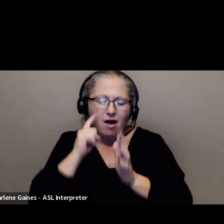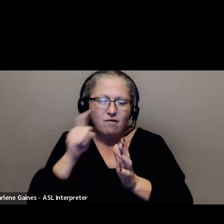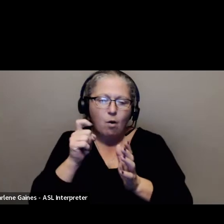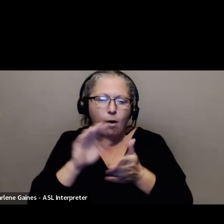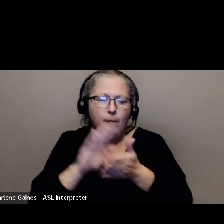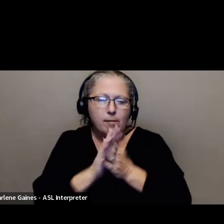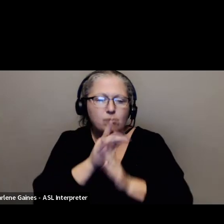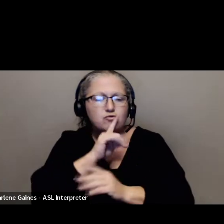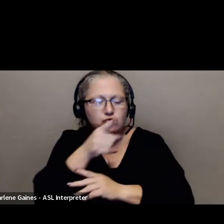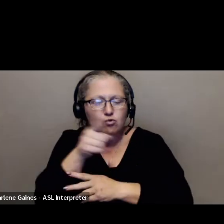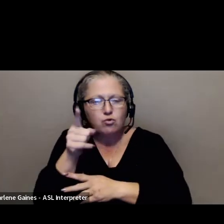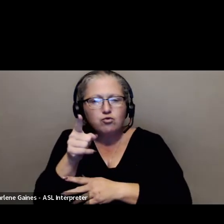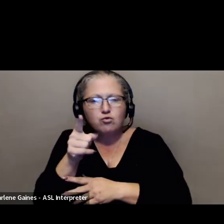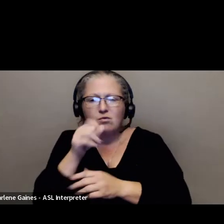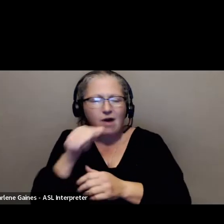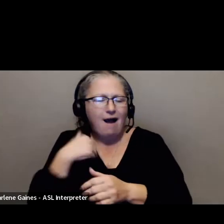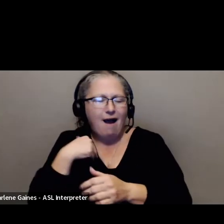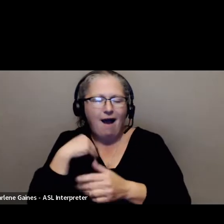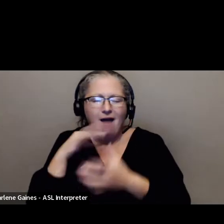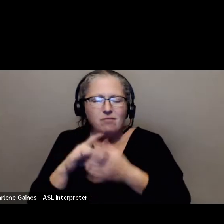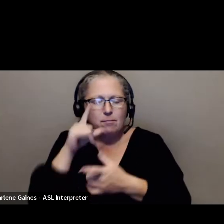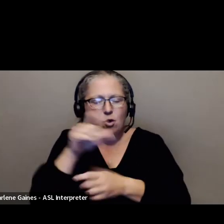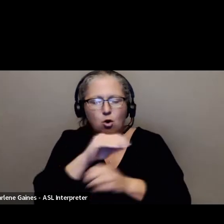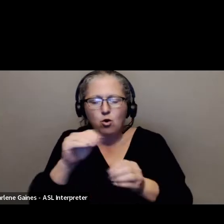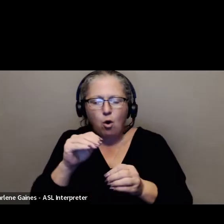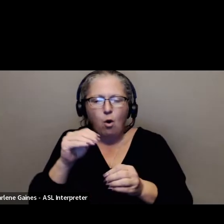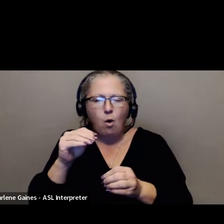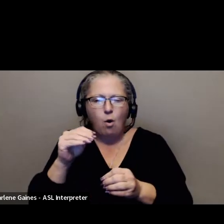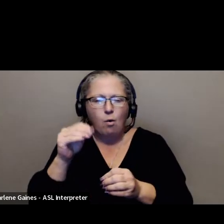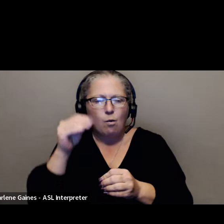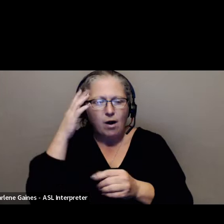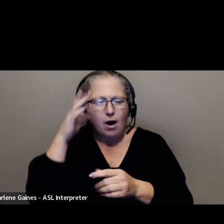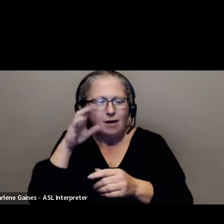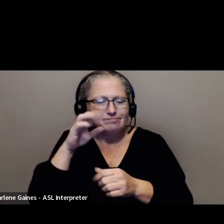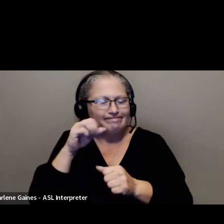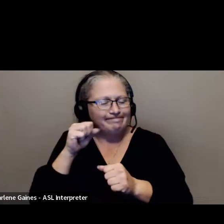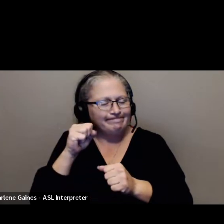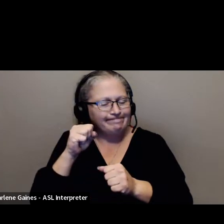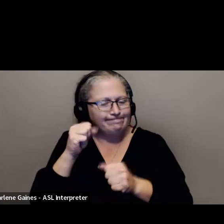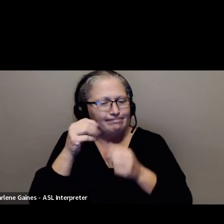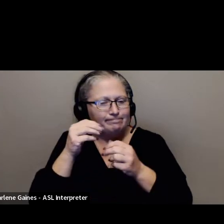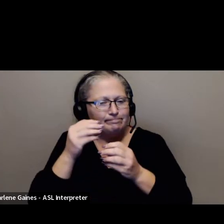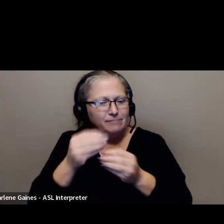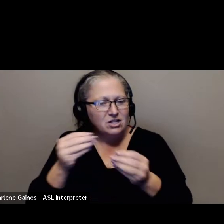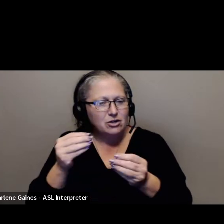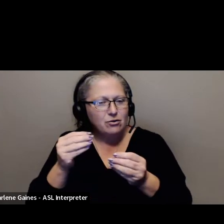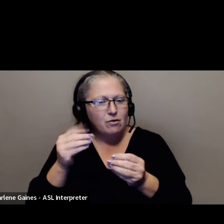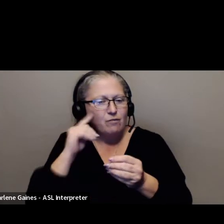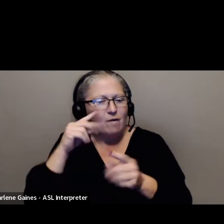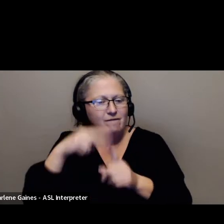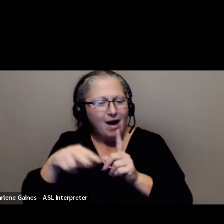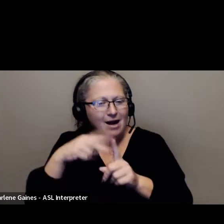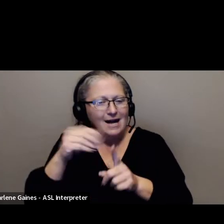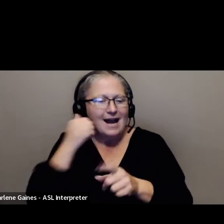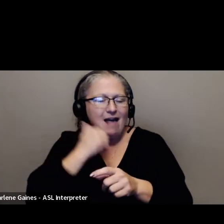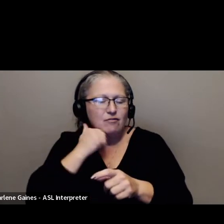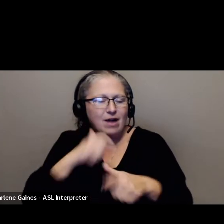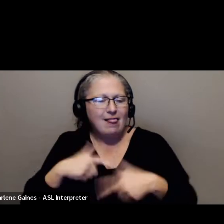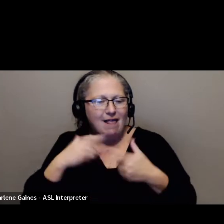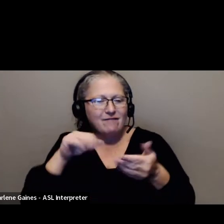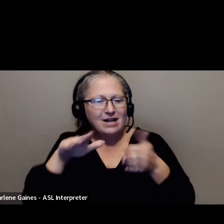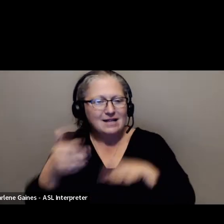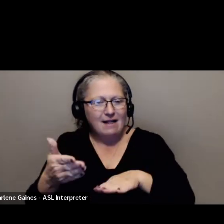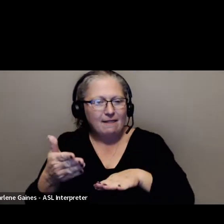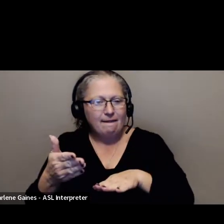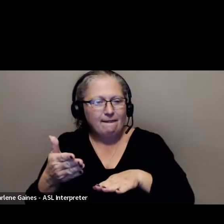them. You lack attachment because you lack consciousness and direct proximity to the immaterial conditions of these violences and the everyday life and death they